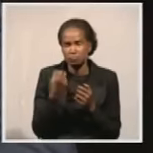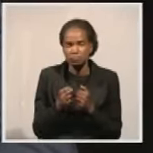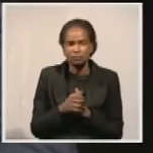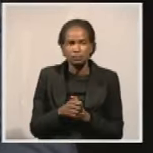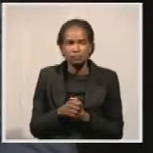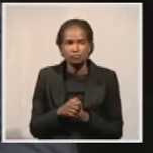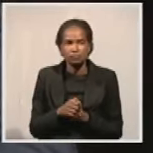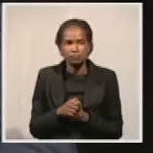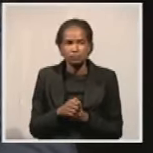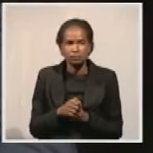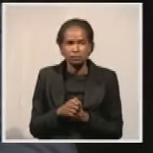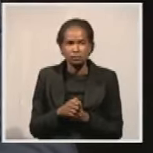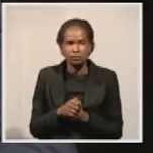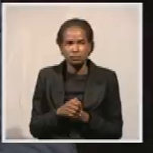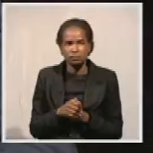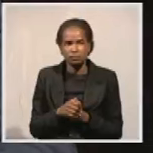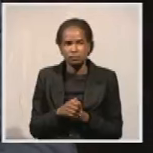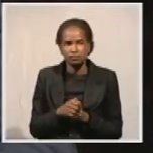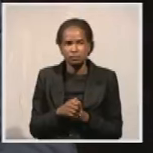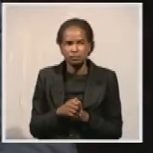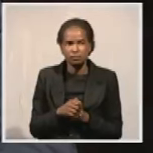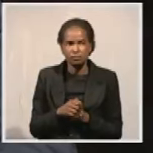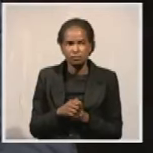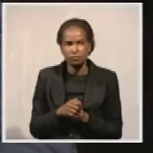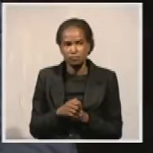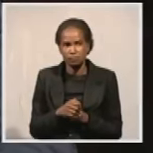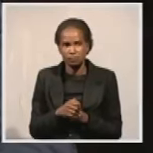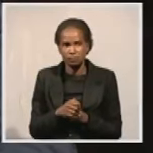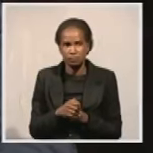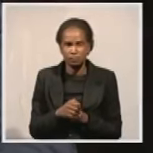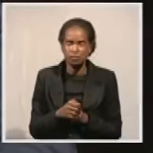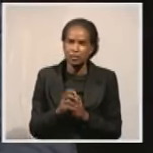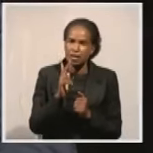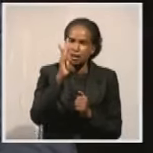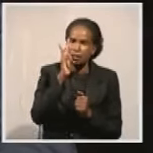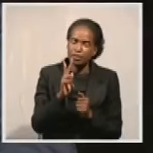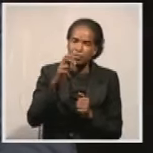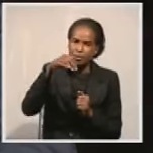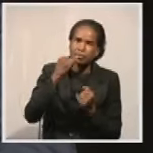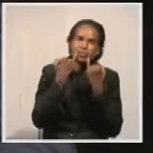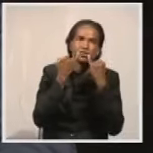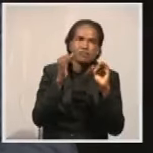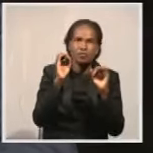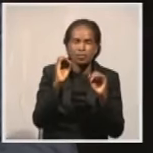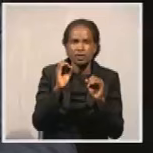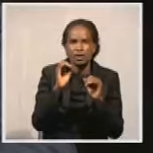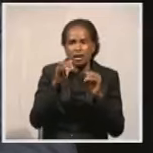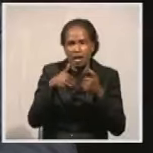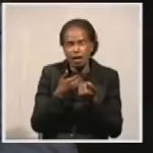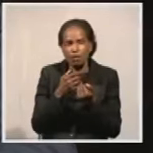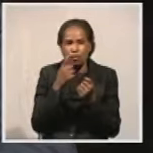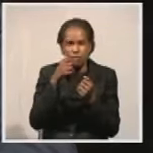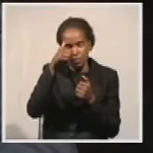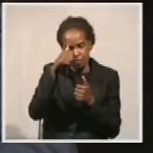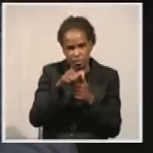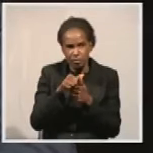to chat, but I know it will get busy for you. Mm. What are your parting words to the Namibian nation during this period of mourning? How do we remember